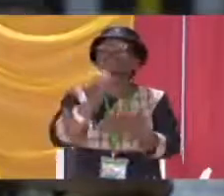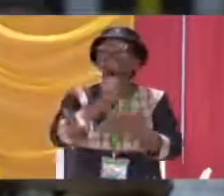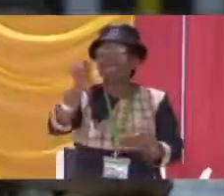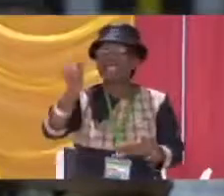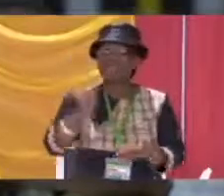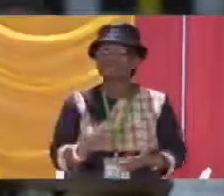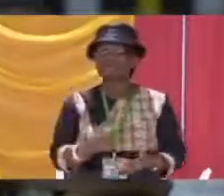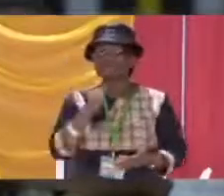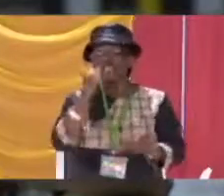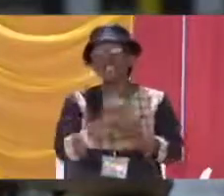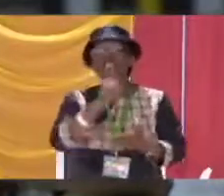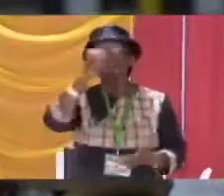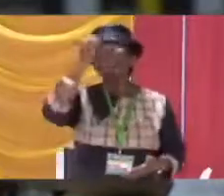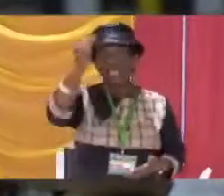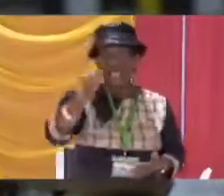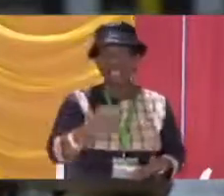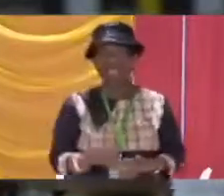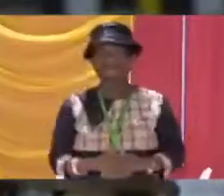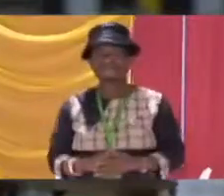Ile yin aroju.